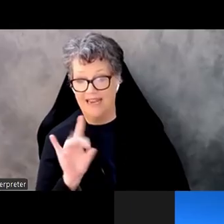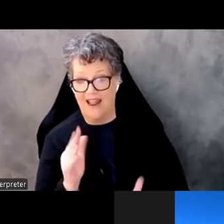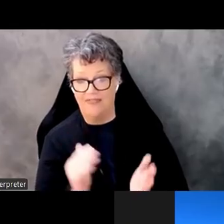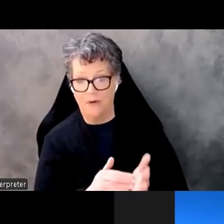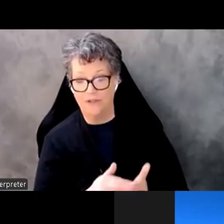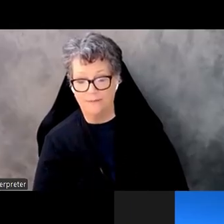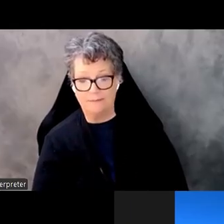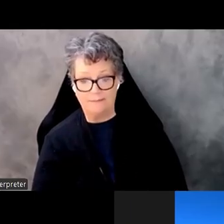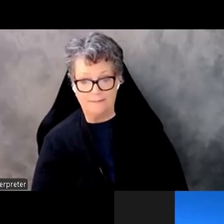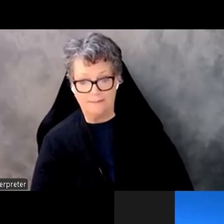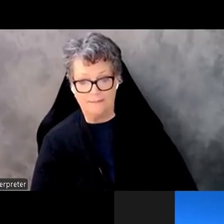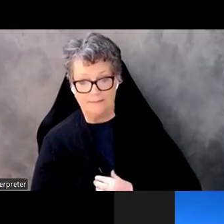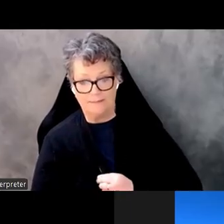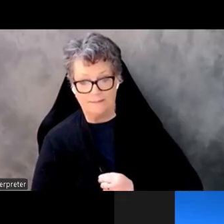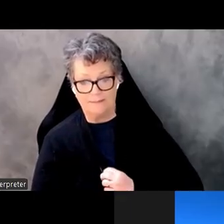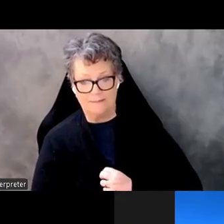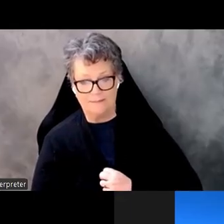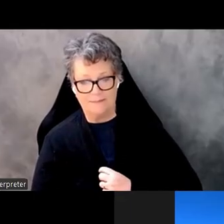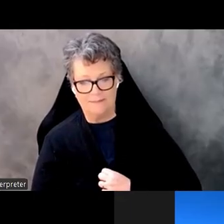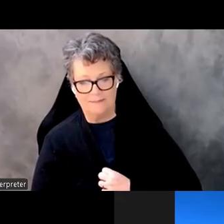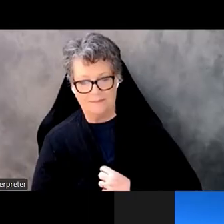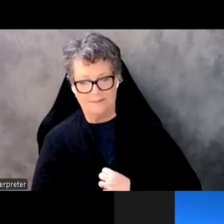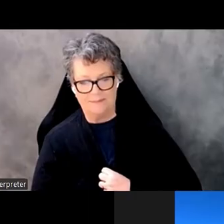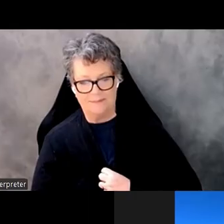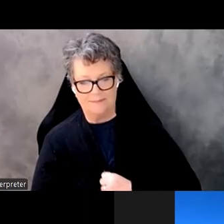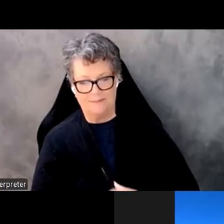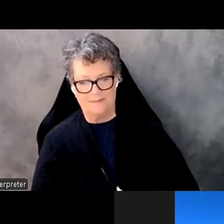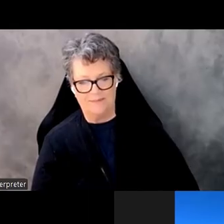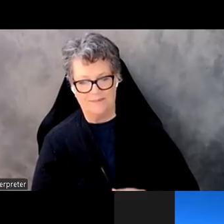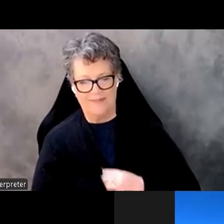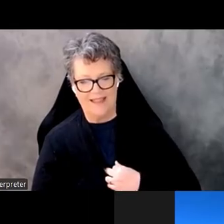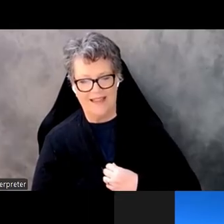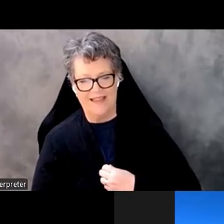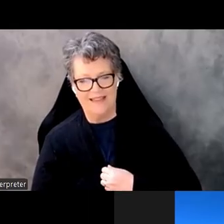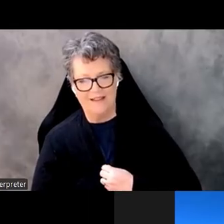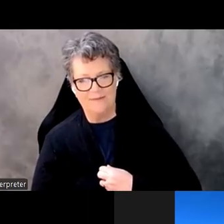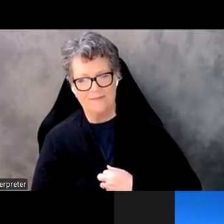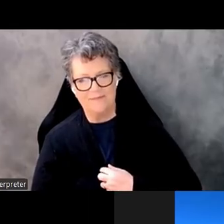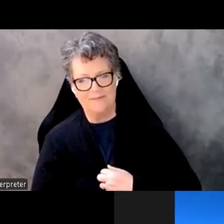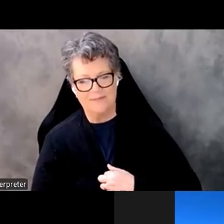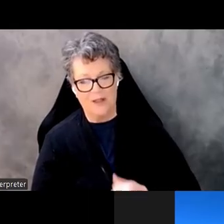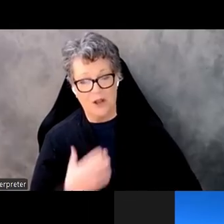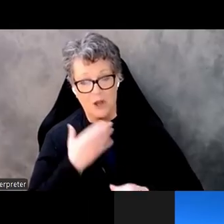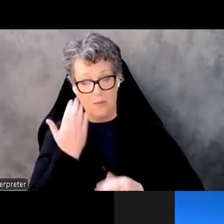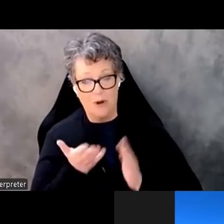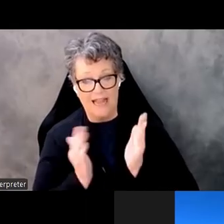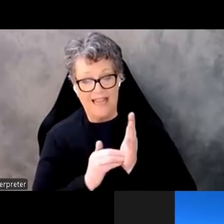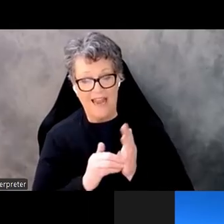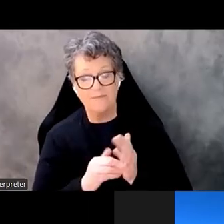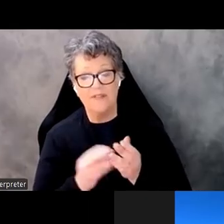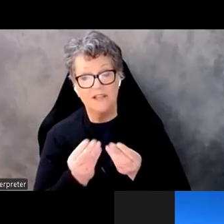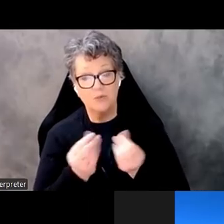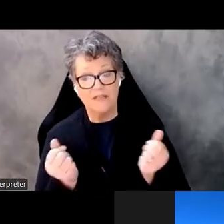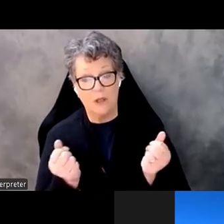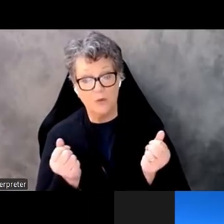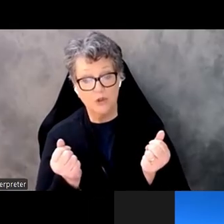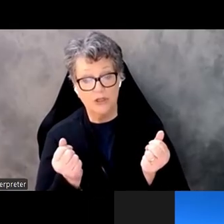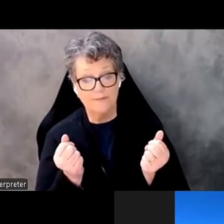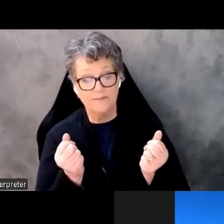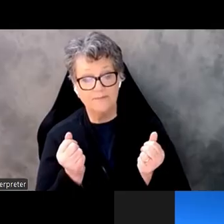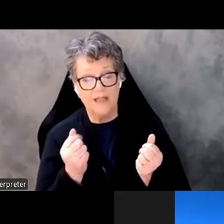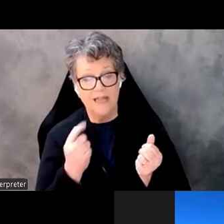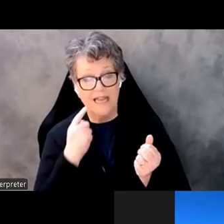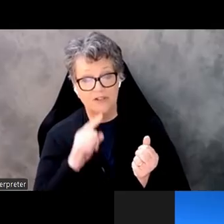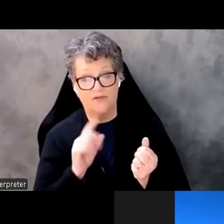$398,000. Hi, Barry. Good morning again. This resolution is for